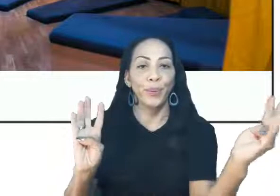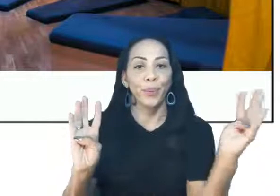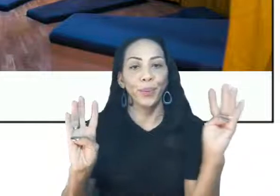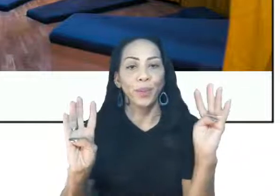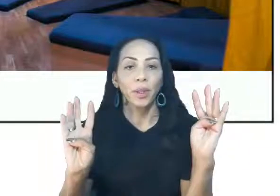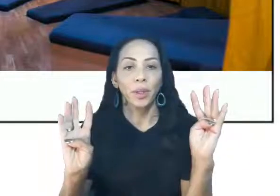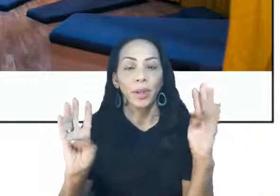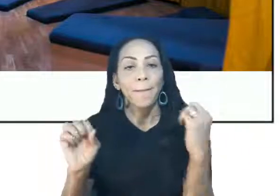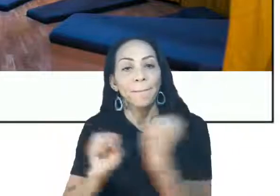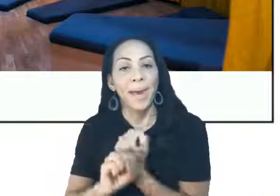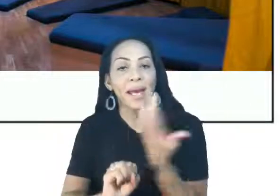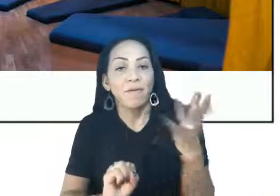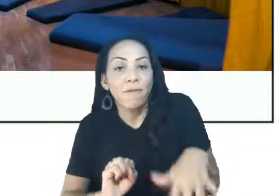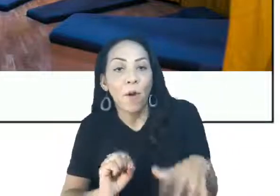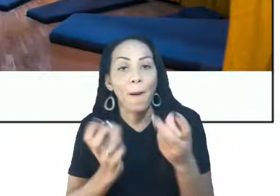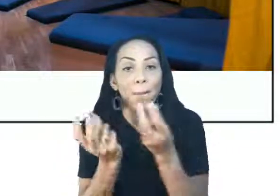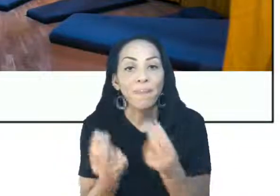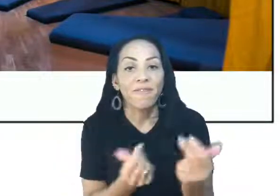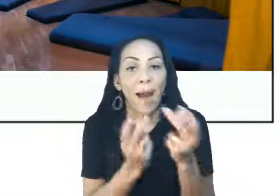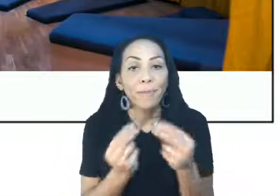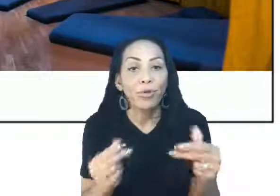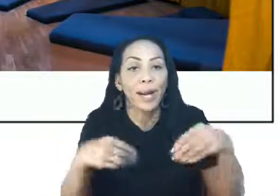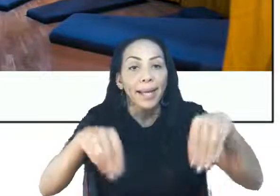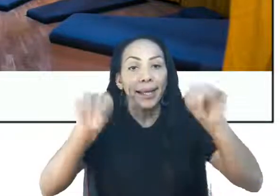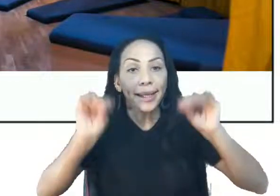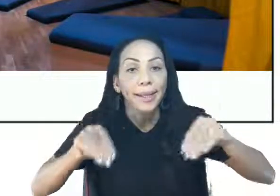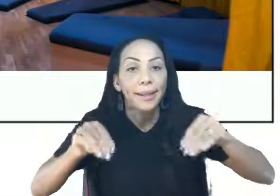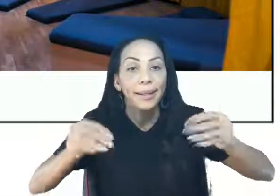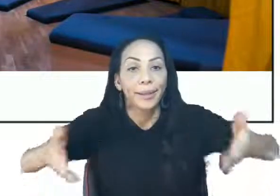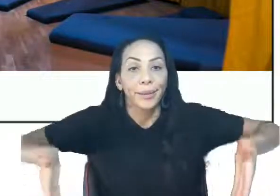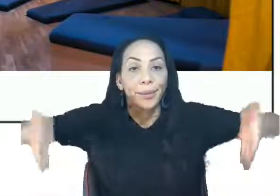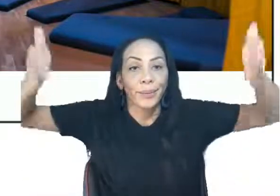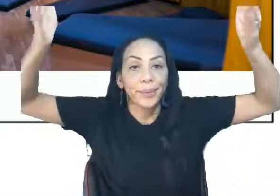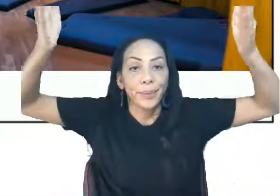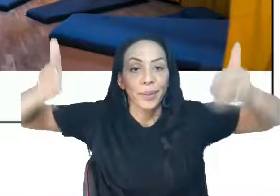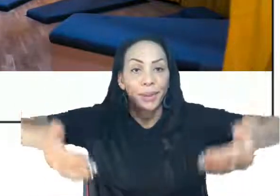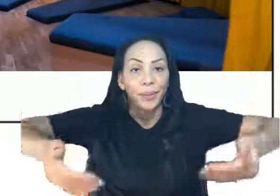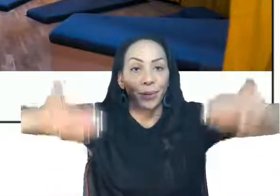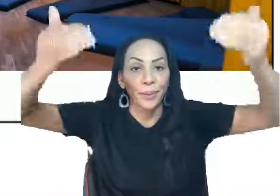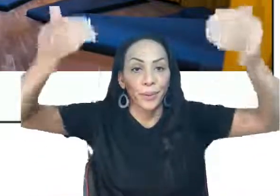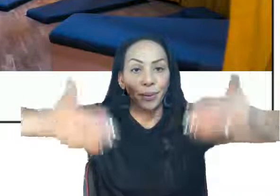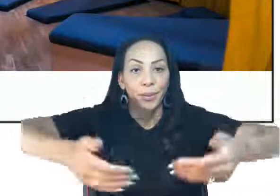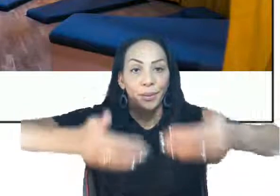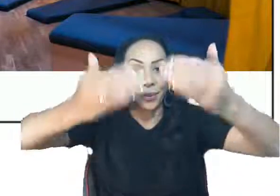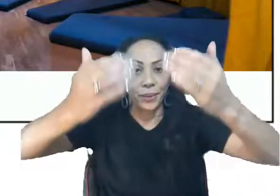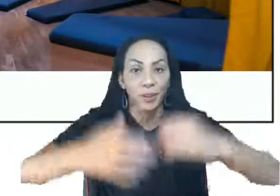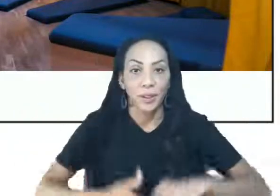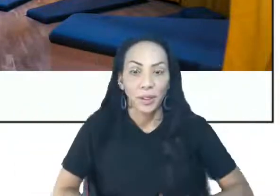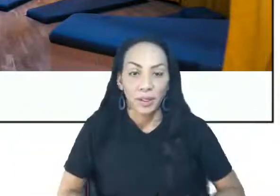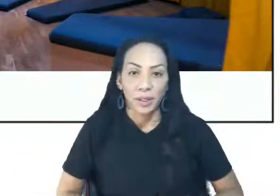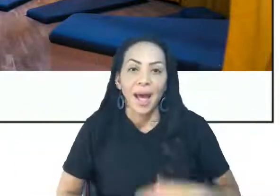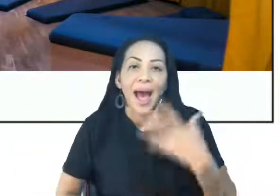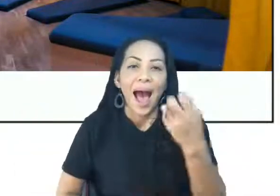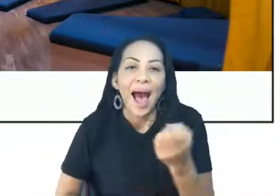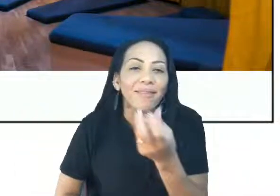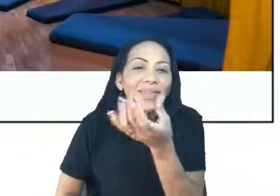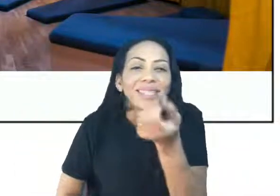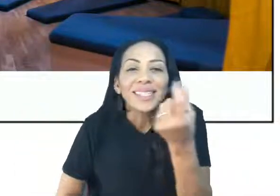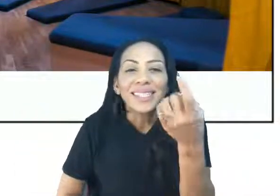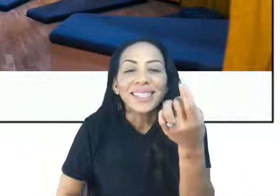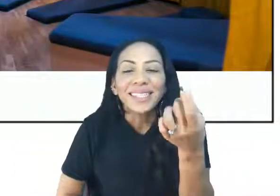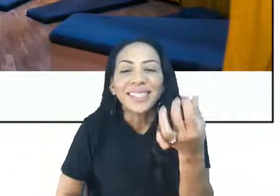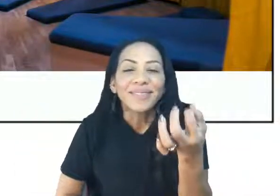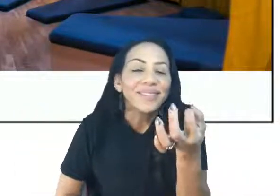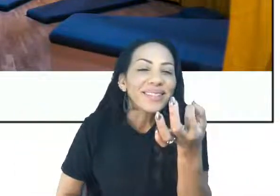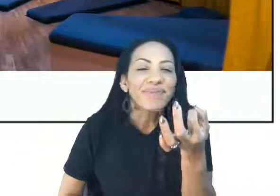are hanging from the ceiling. And you can see the dots of lots of little single LED lights that are hanging from the